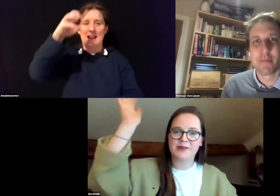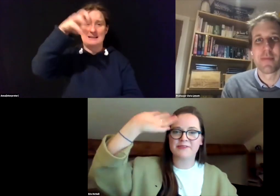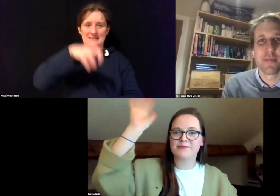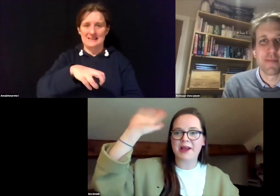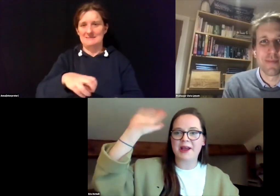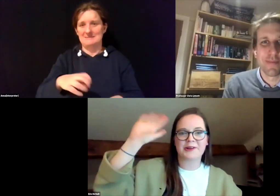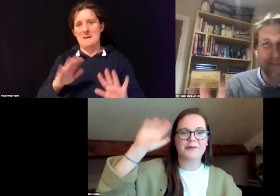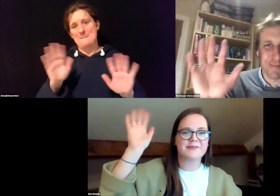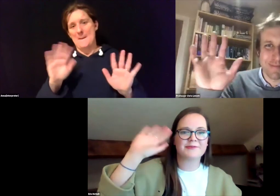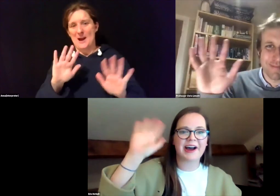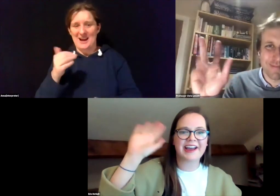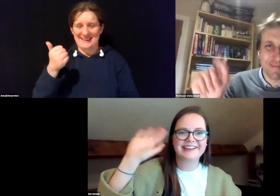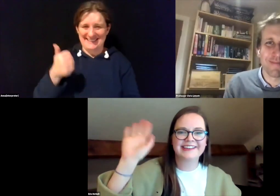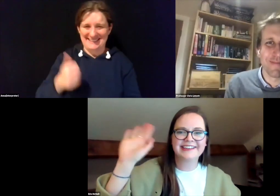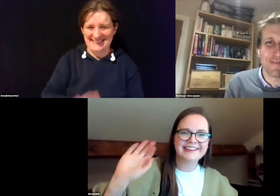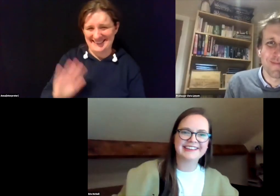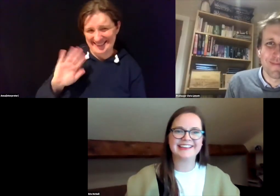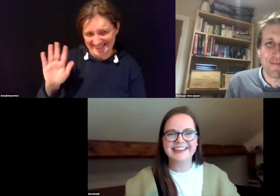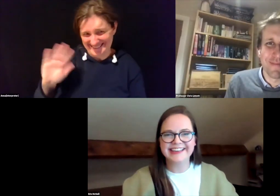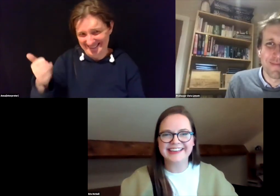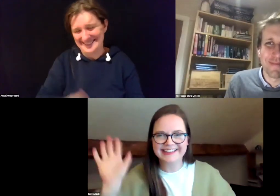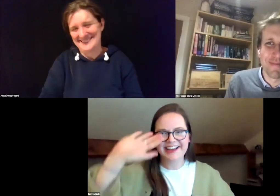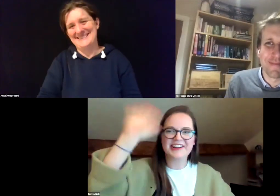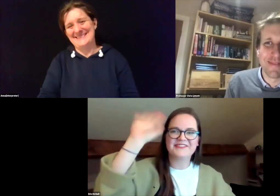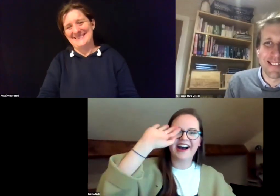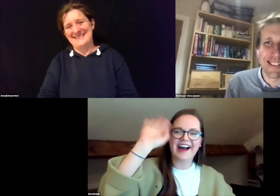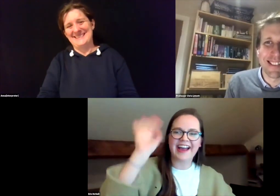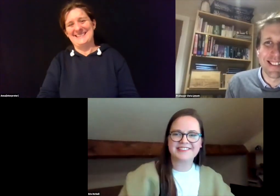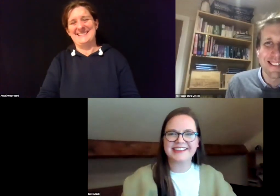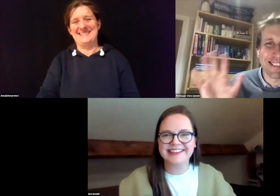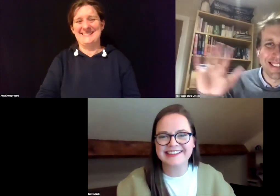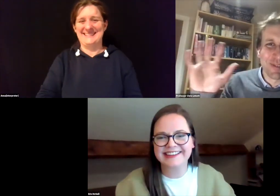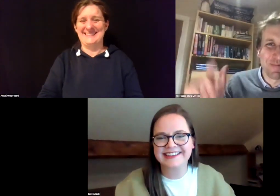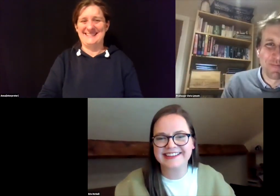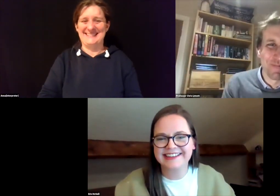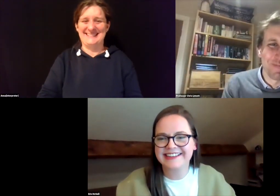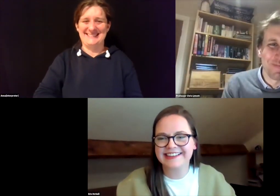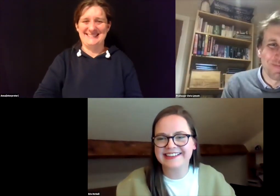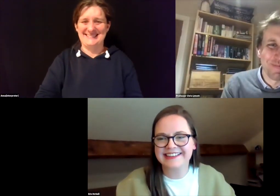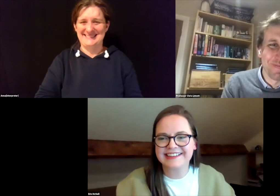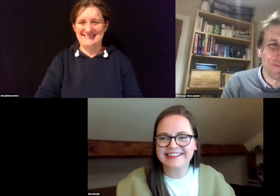and I'll wave goodbye. We could all wave goodbye. Goodbye.